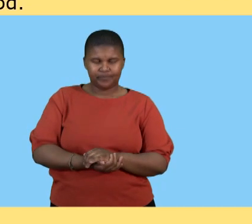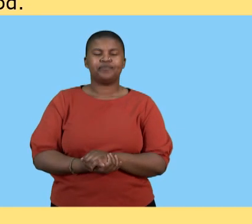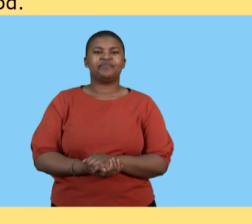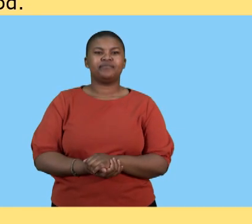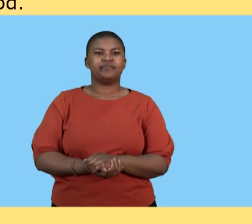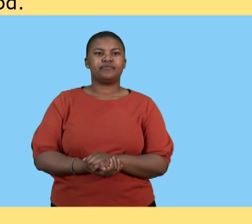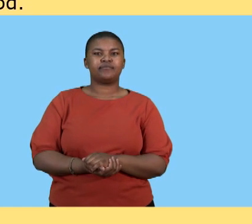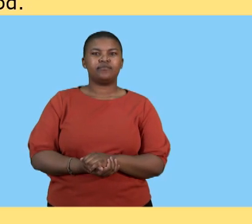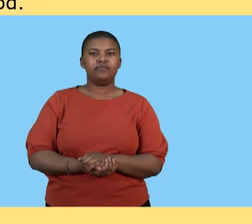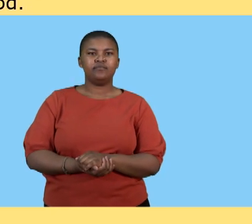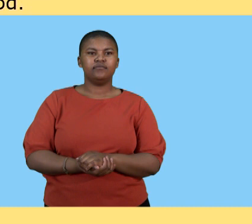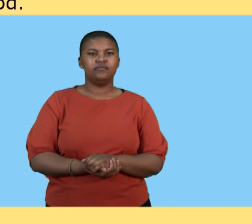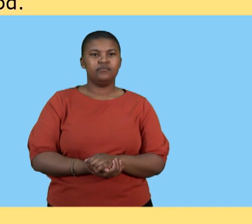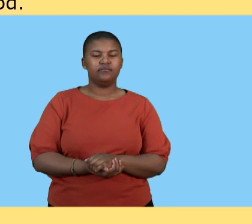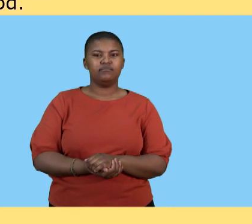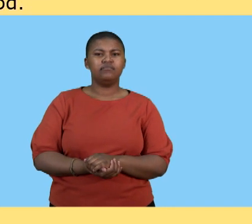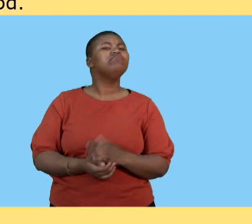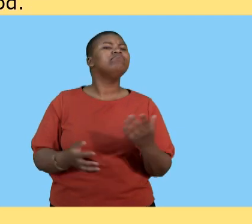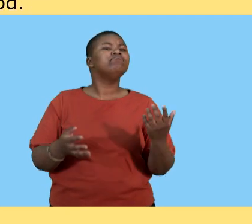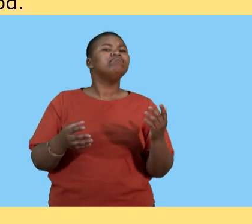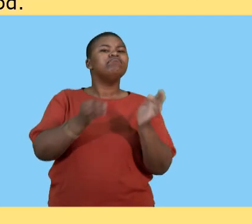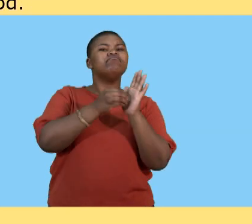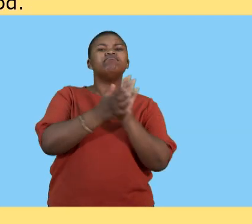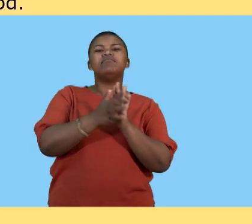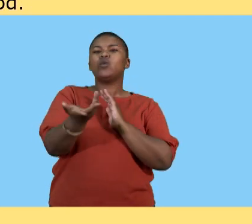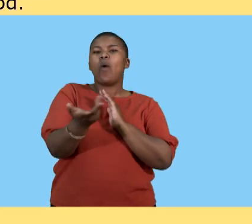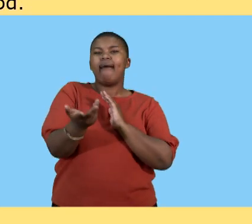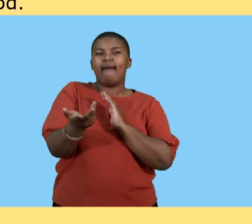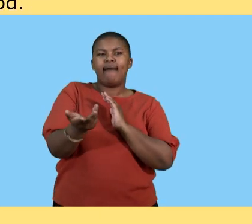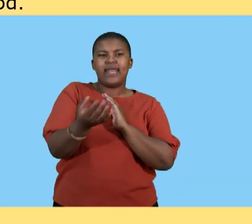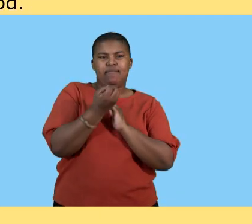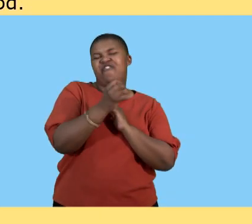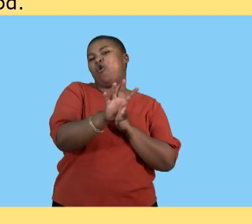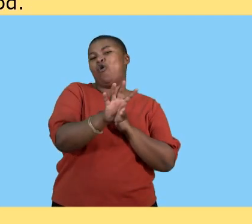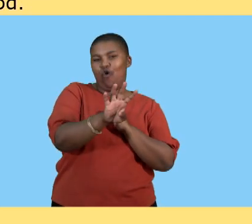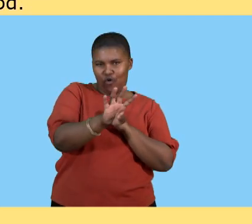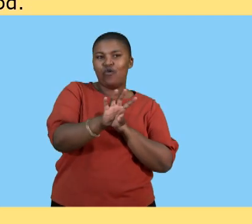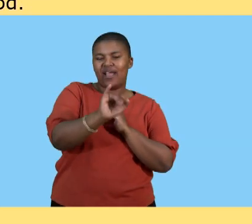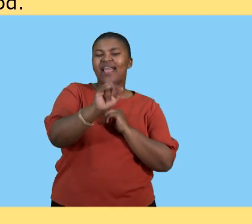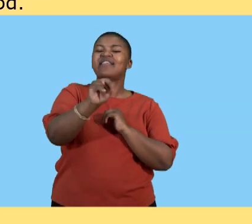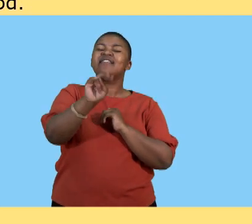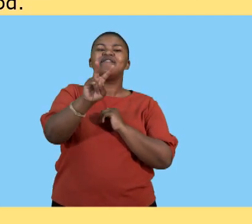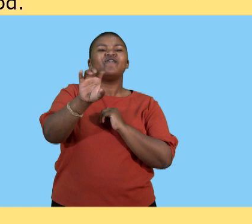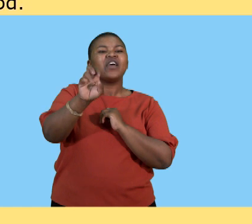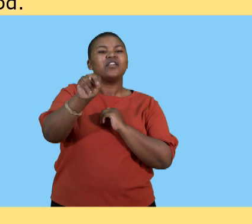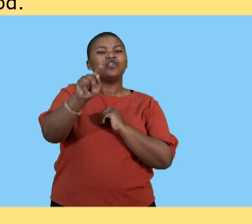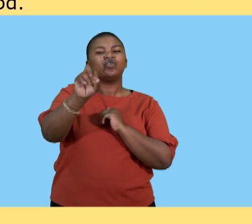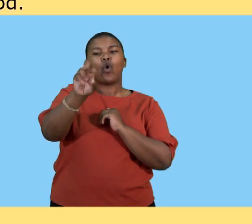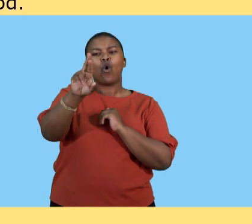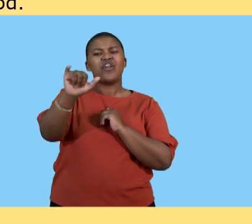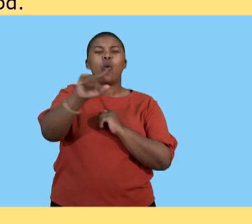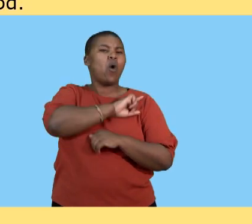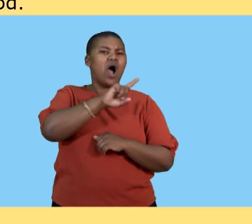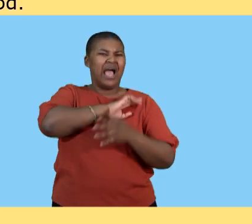this. So the first place to go and record is in note number 4, because we do